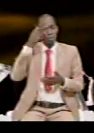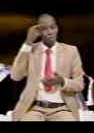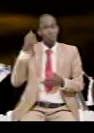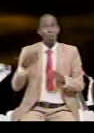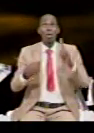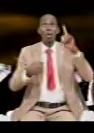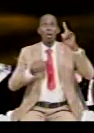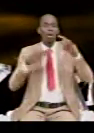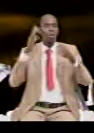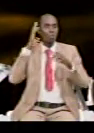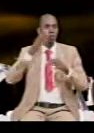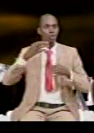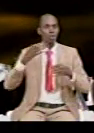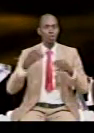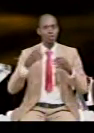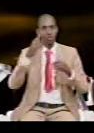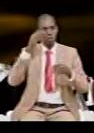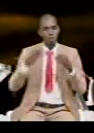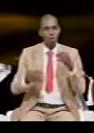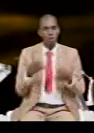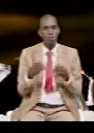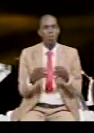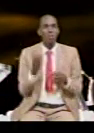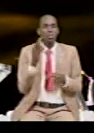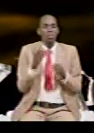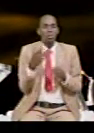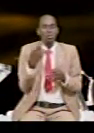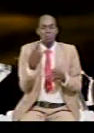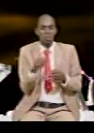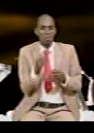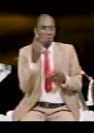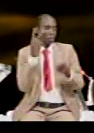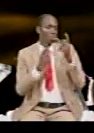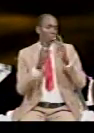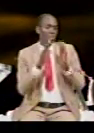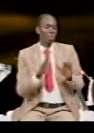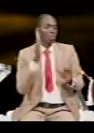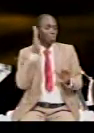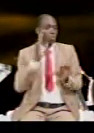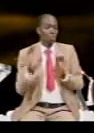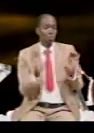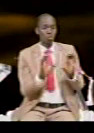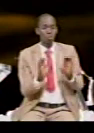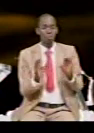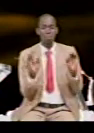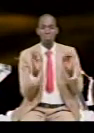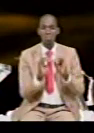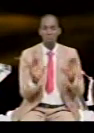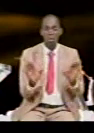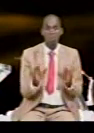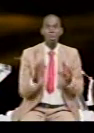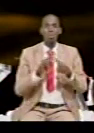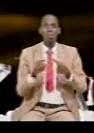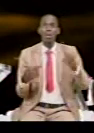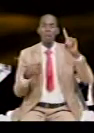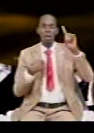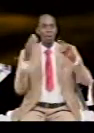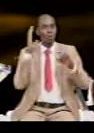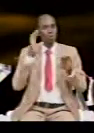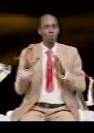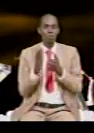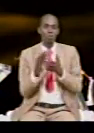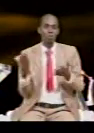If deceptive prophets did not do anything, I will do something. So therefore,